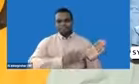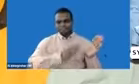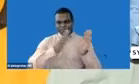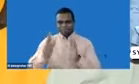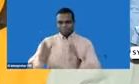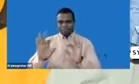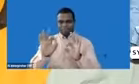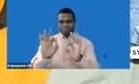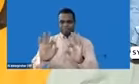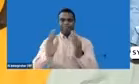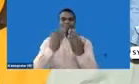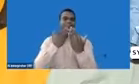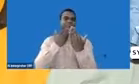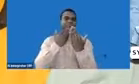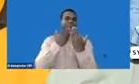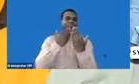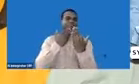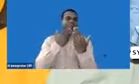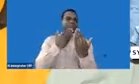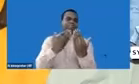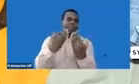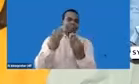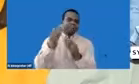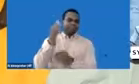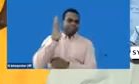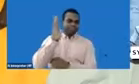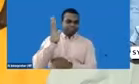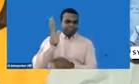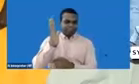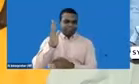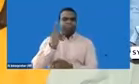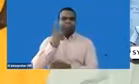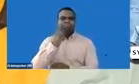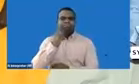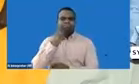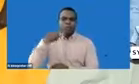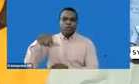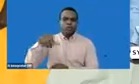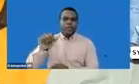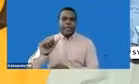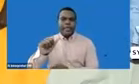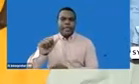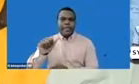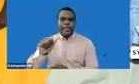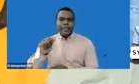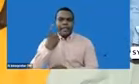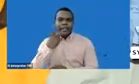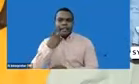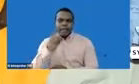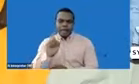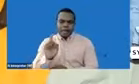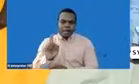questions around this in the Q&A. Let me just read this.